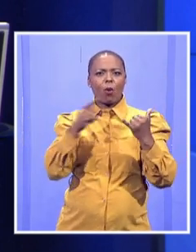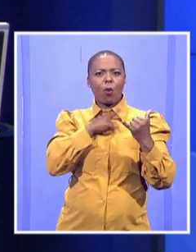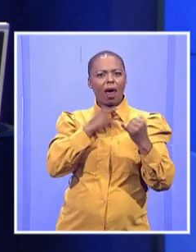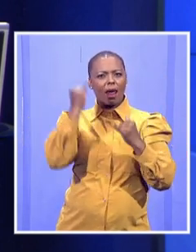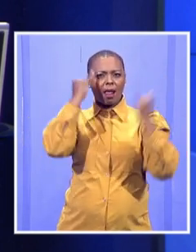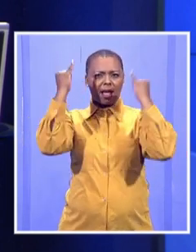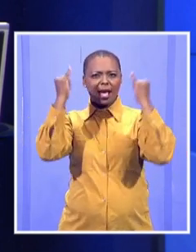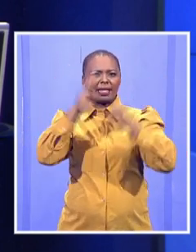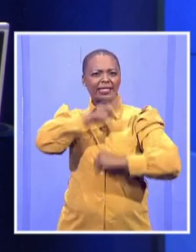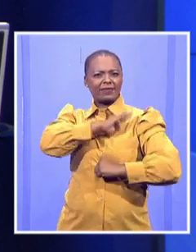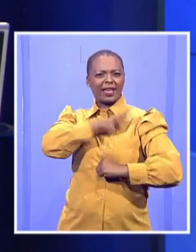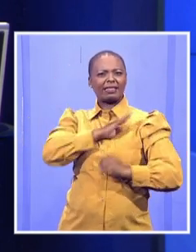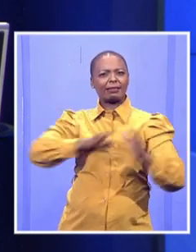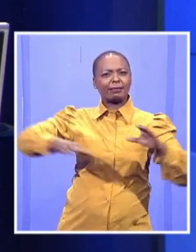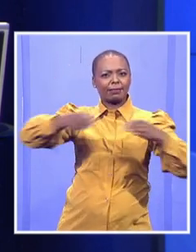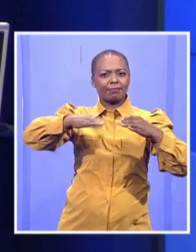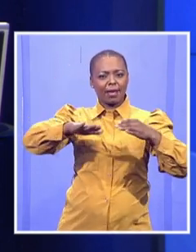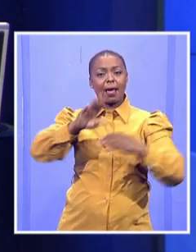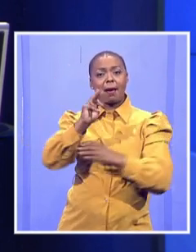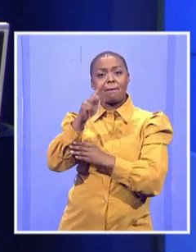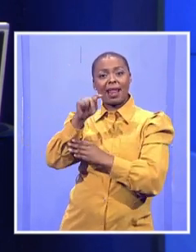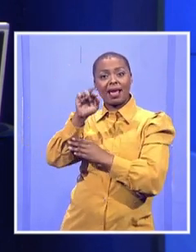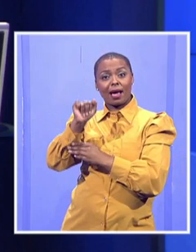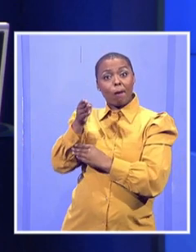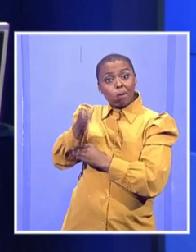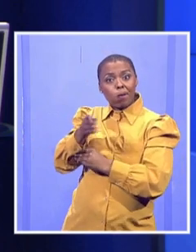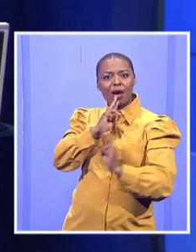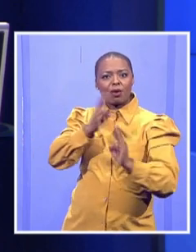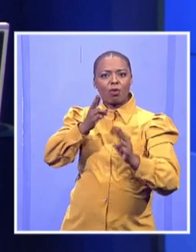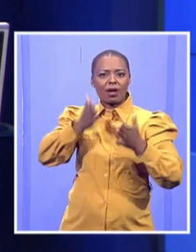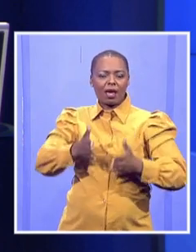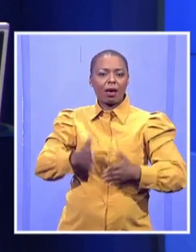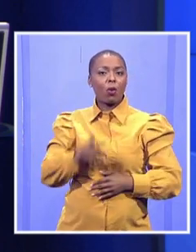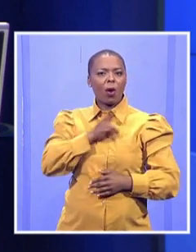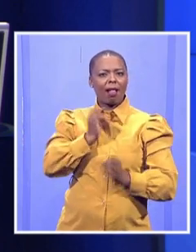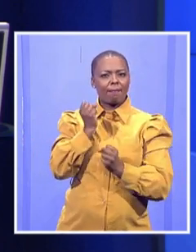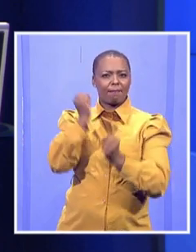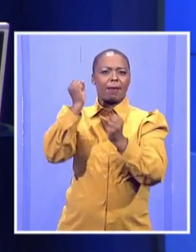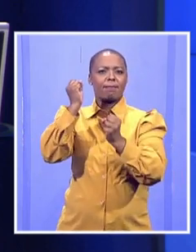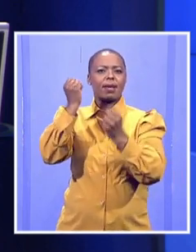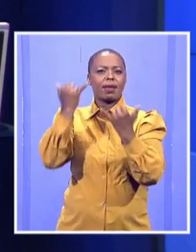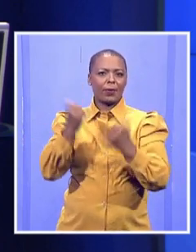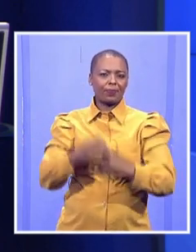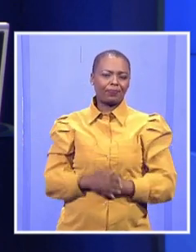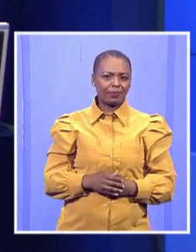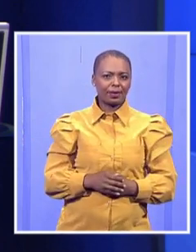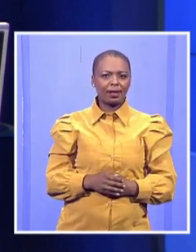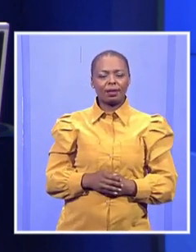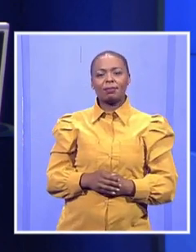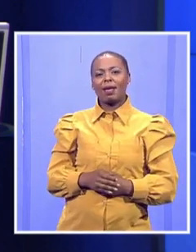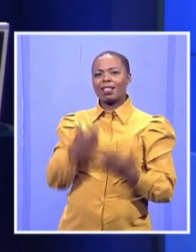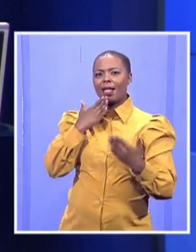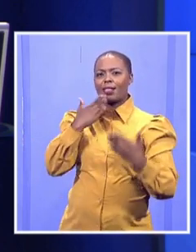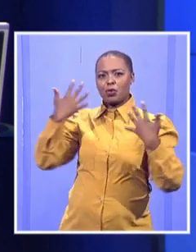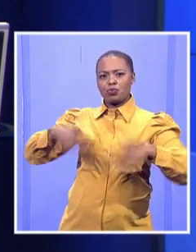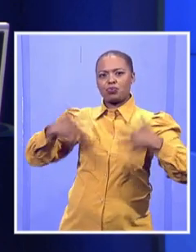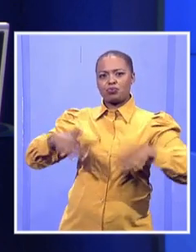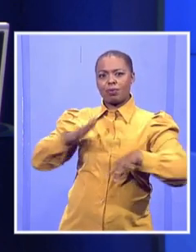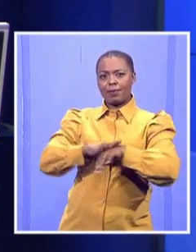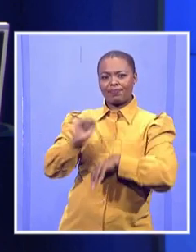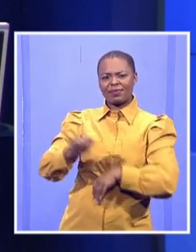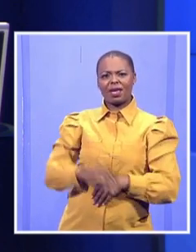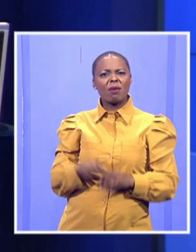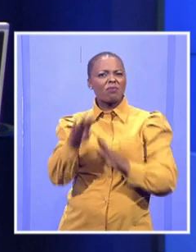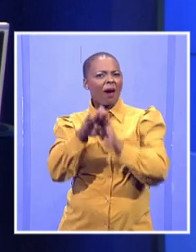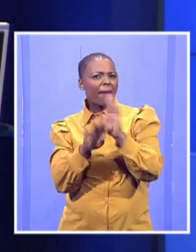defence industry. Balentle Mthethwa is our reporter on standby to give us an update now. Balentle, thank you so much for your time. What is the program looking